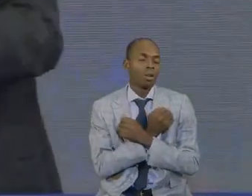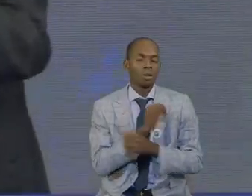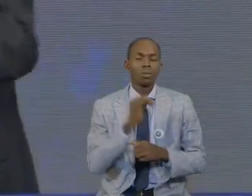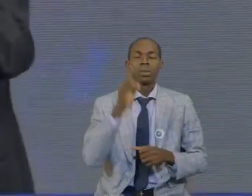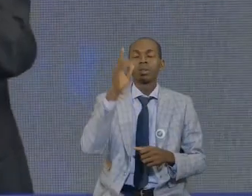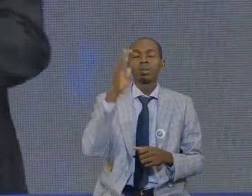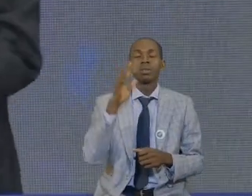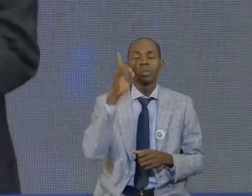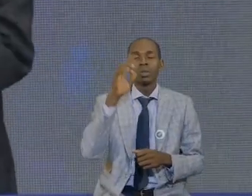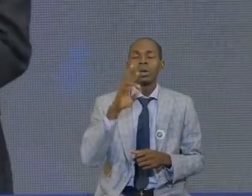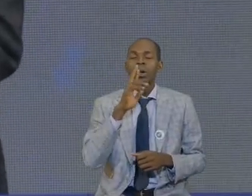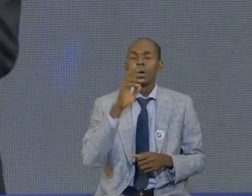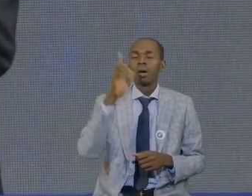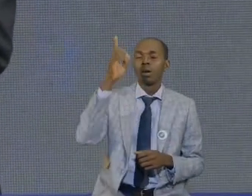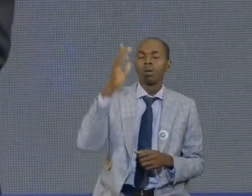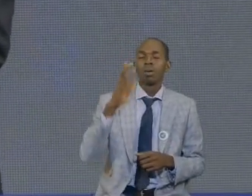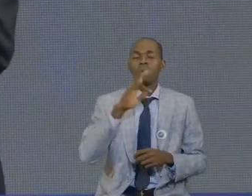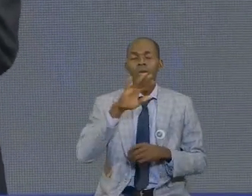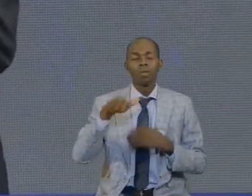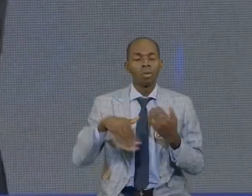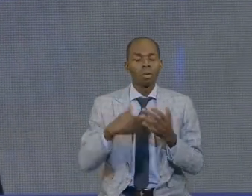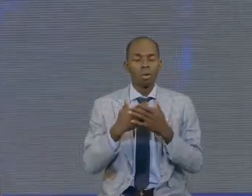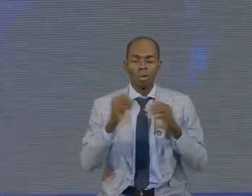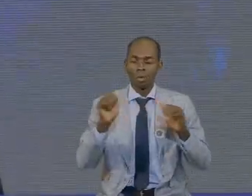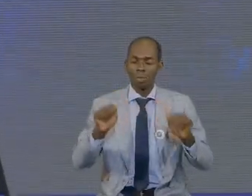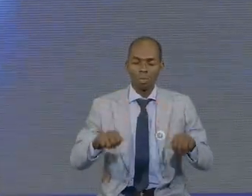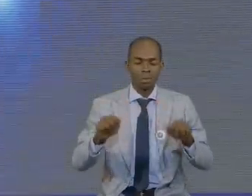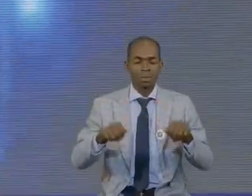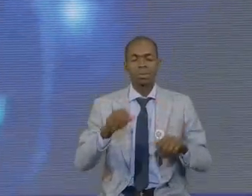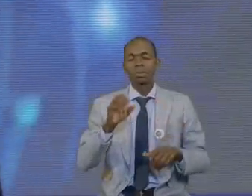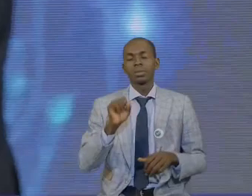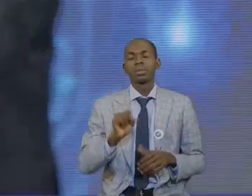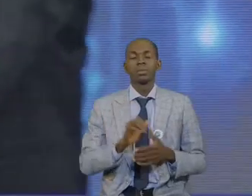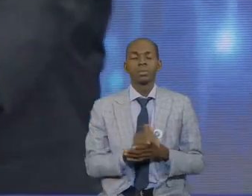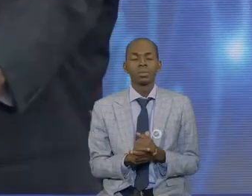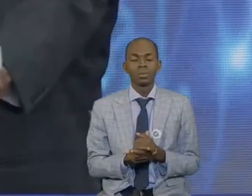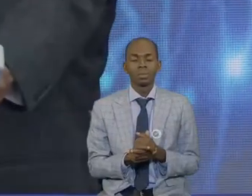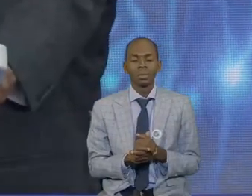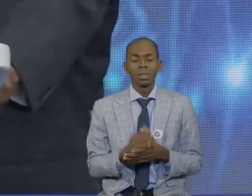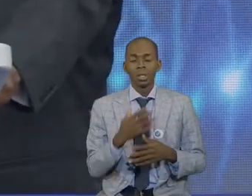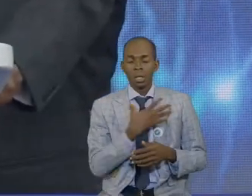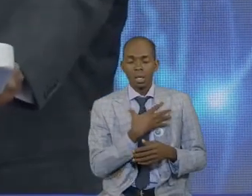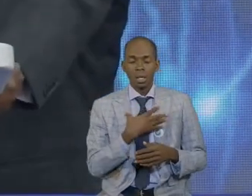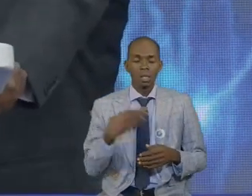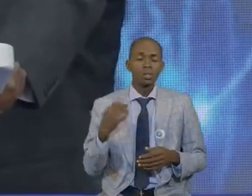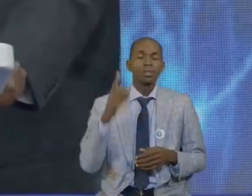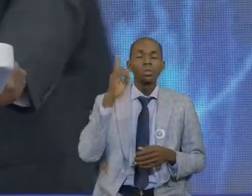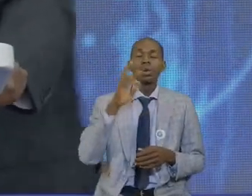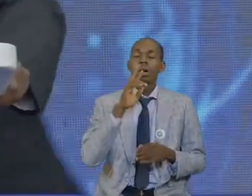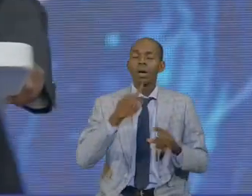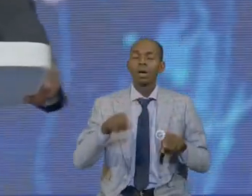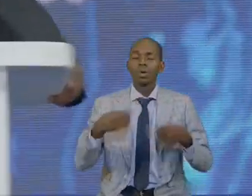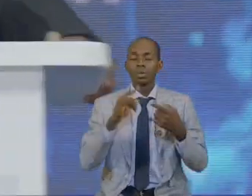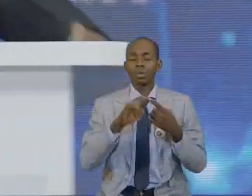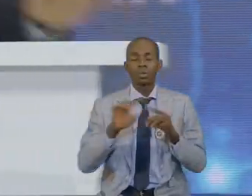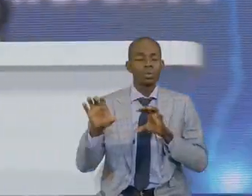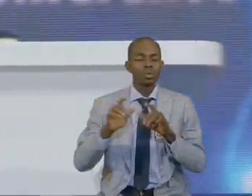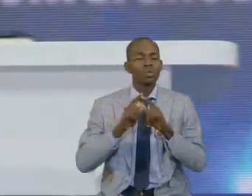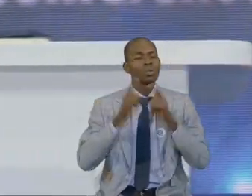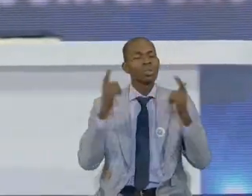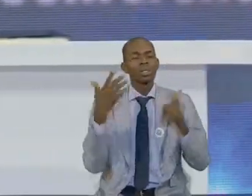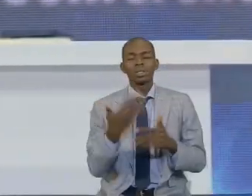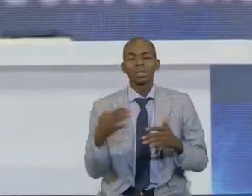You are a God of all possibilities. And you are going to do great things in every